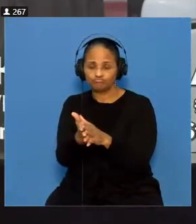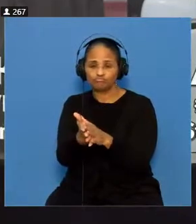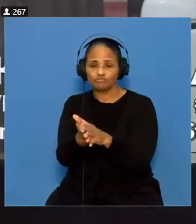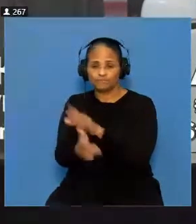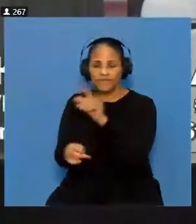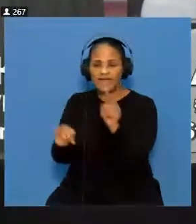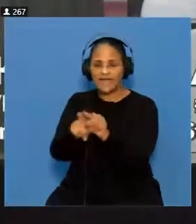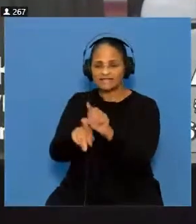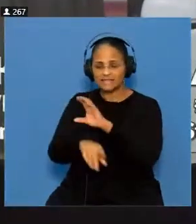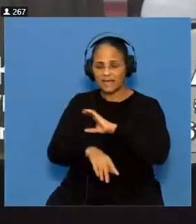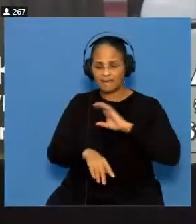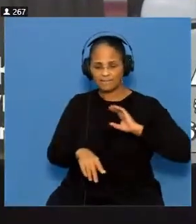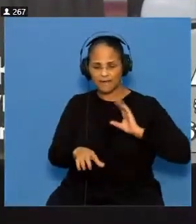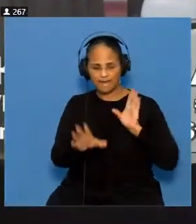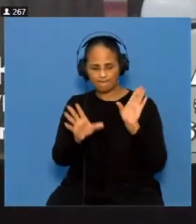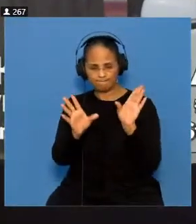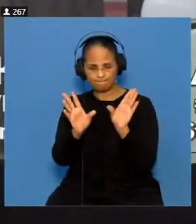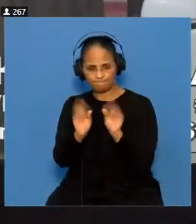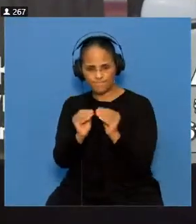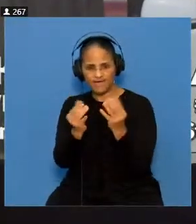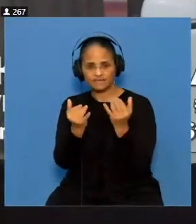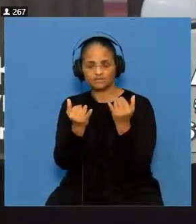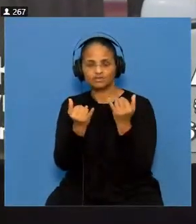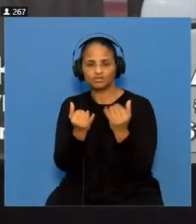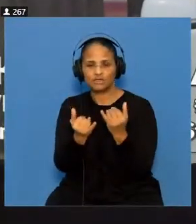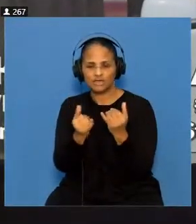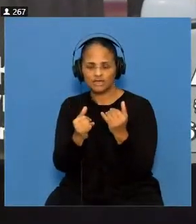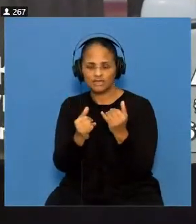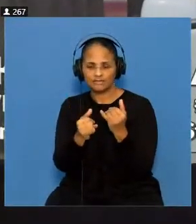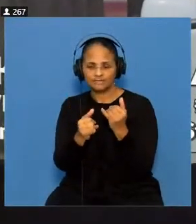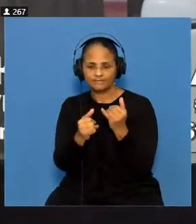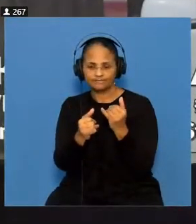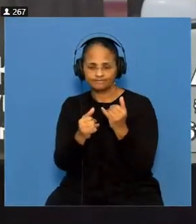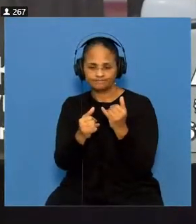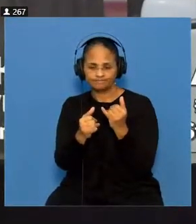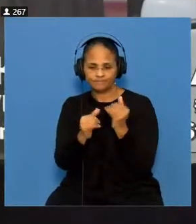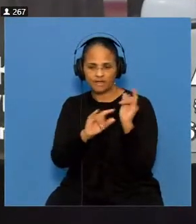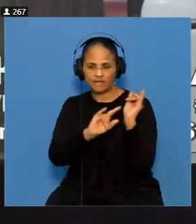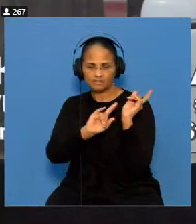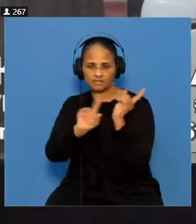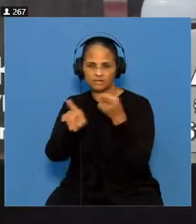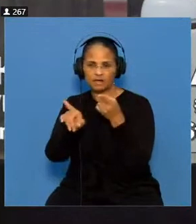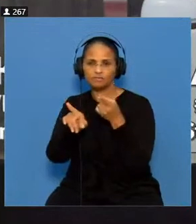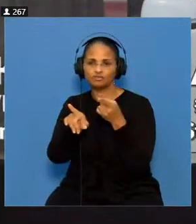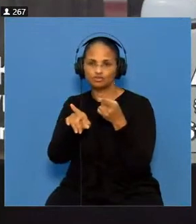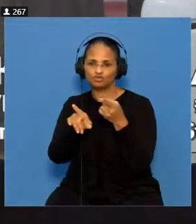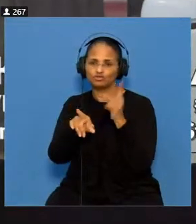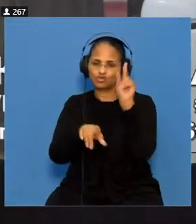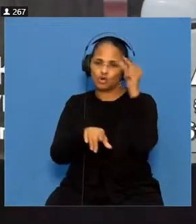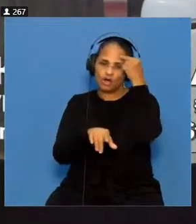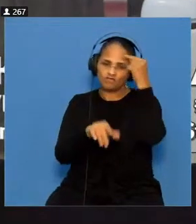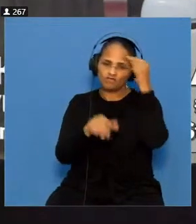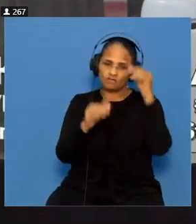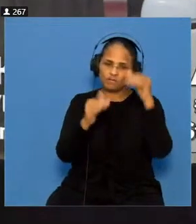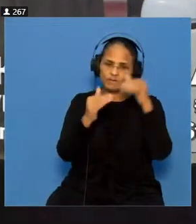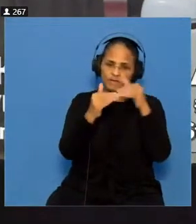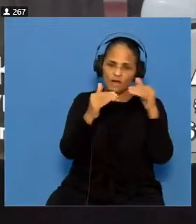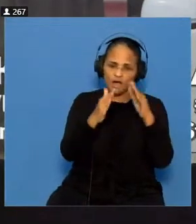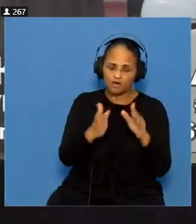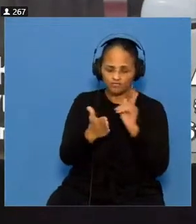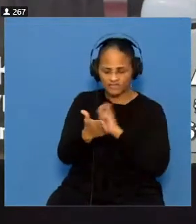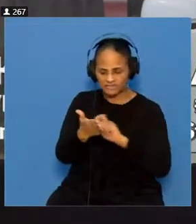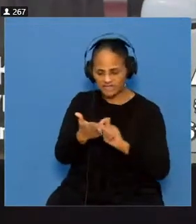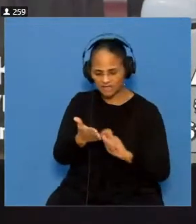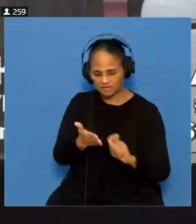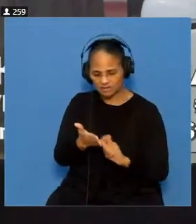as the cabinet met today, the regulations have to be drafted and then sent up to government house for signature. So I would not